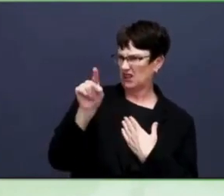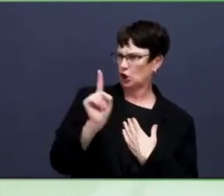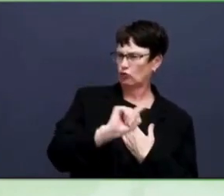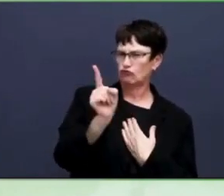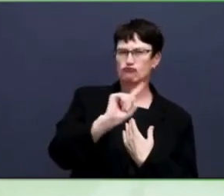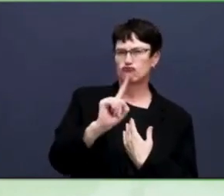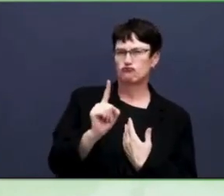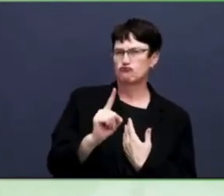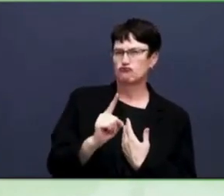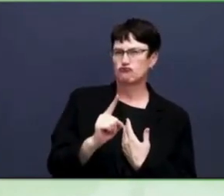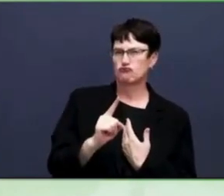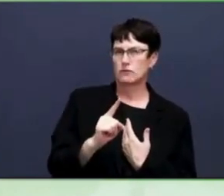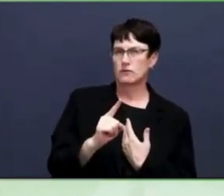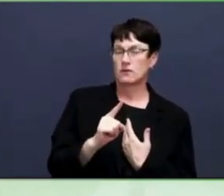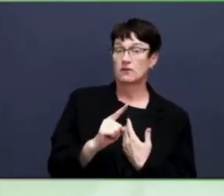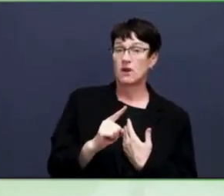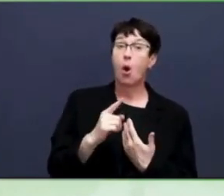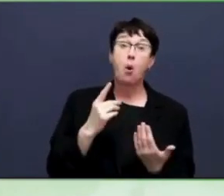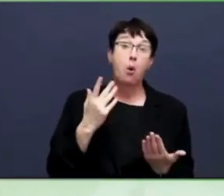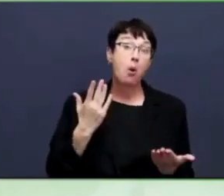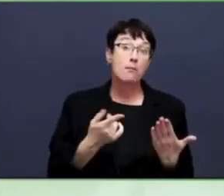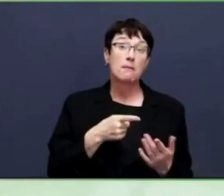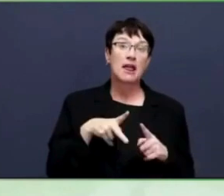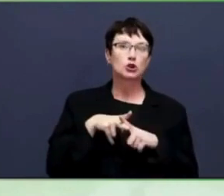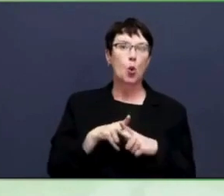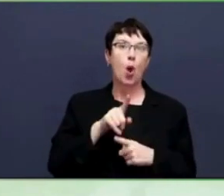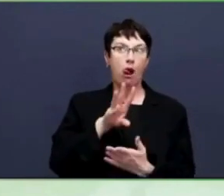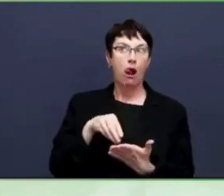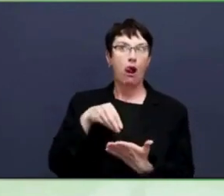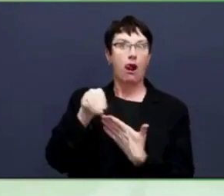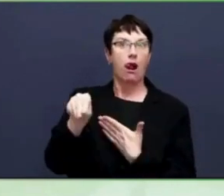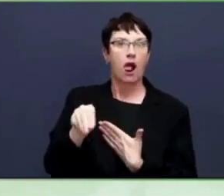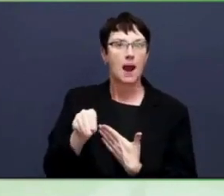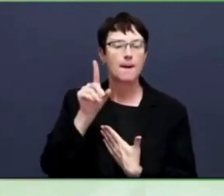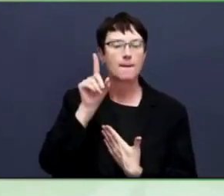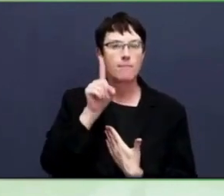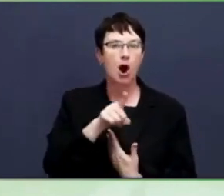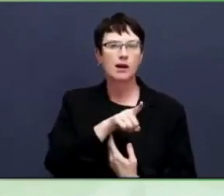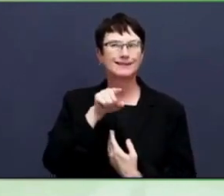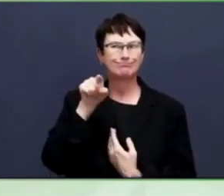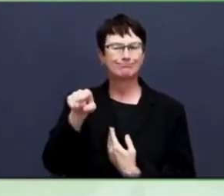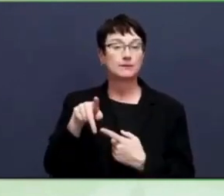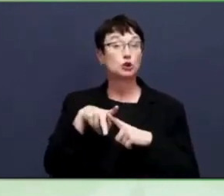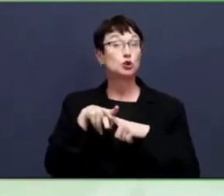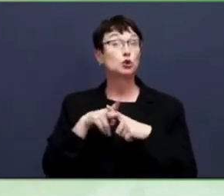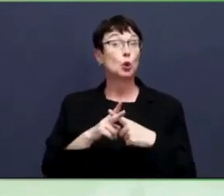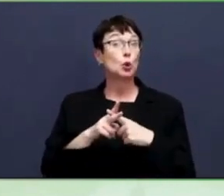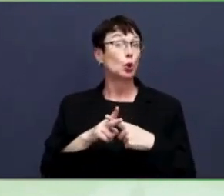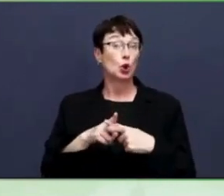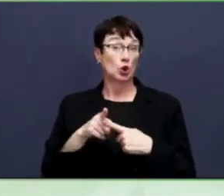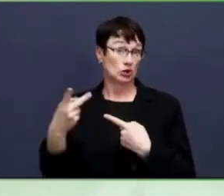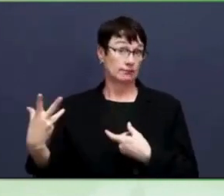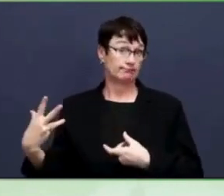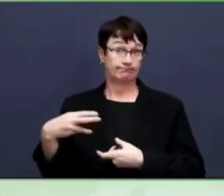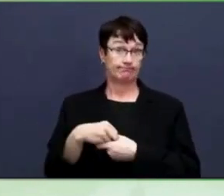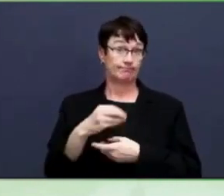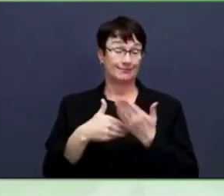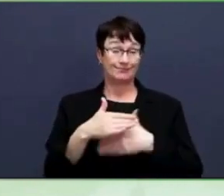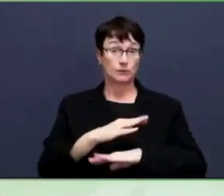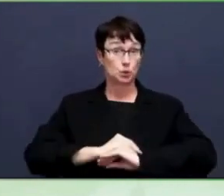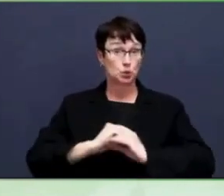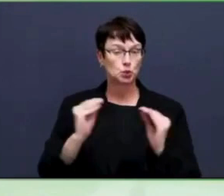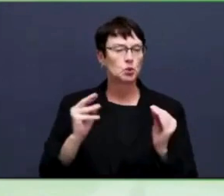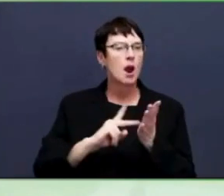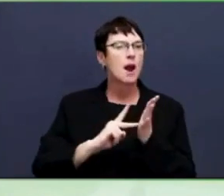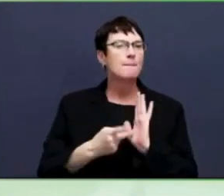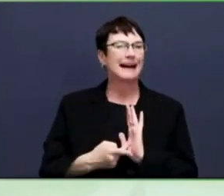So no humans were involved in developing it, presumably. But the point is that a standardized process actually is inherently